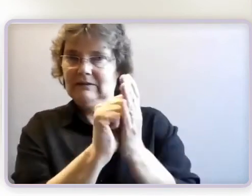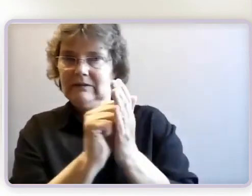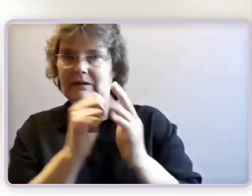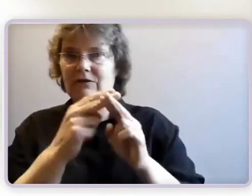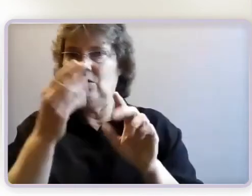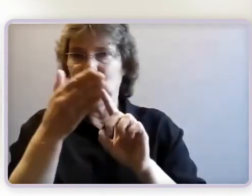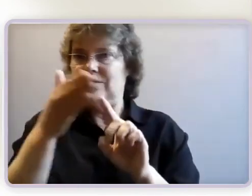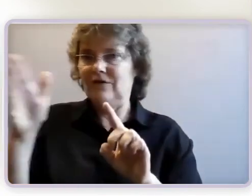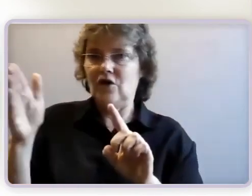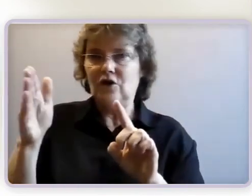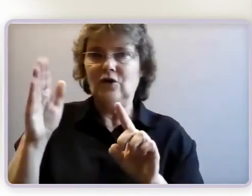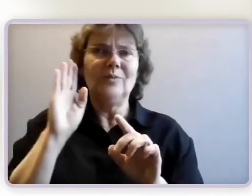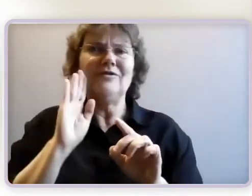us.